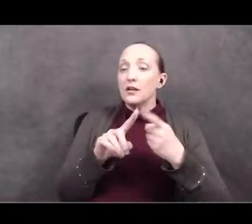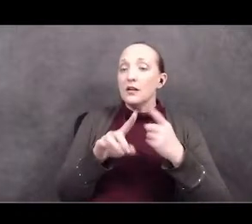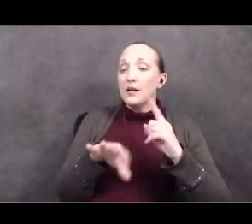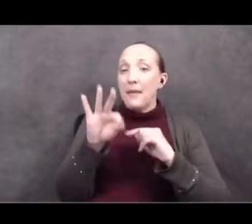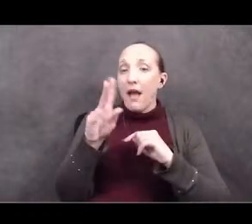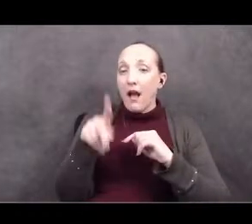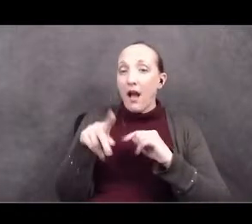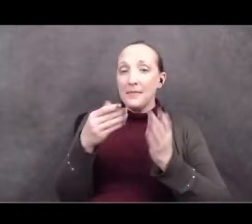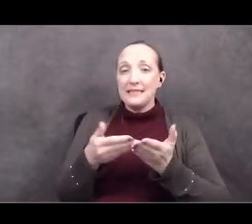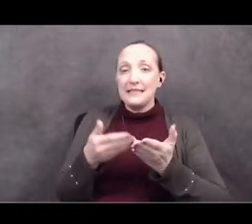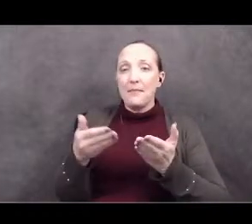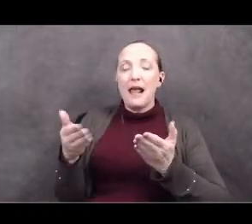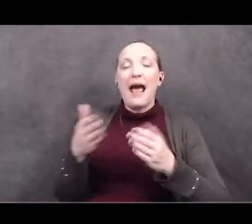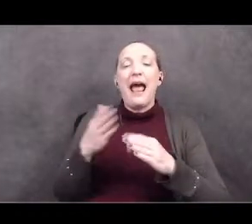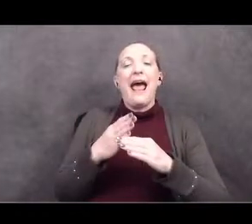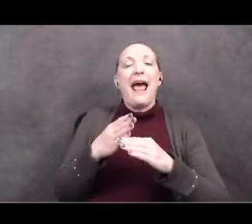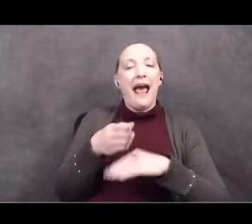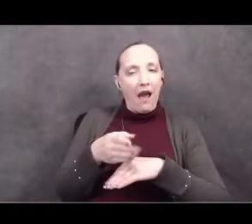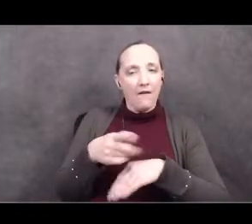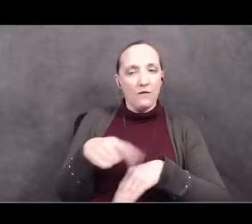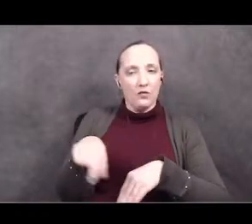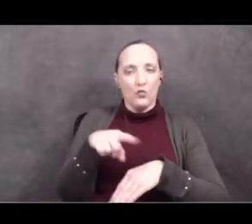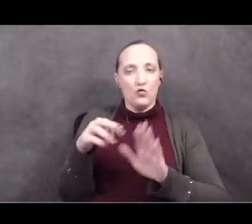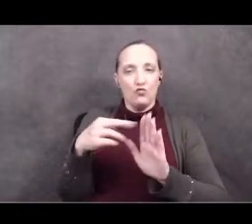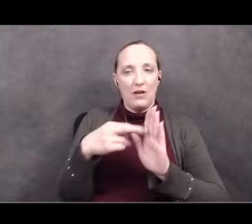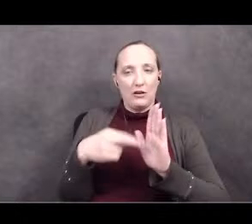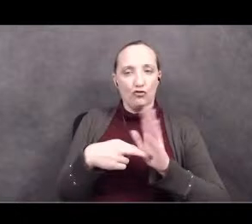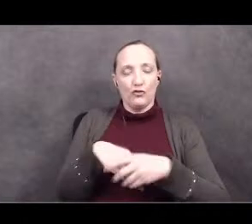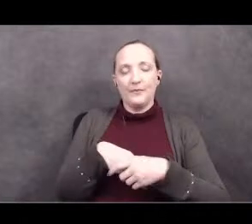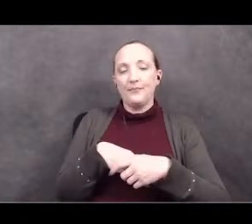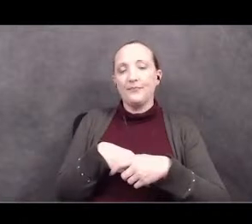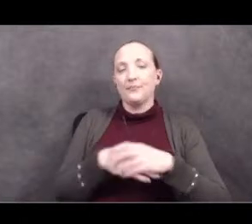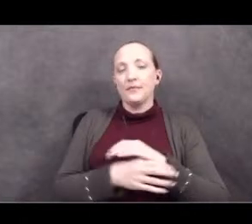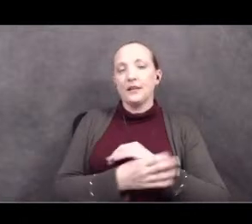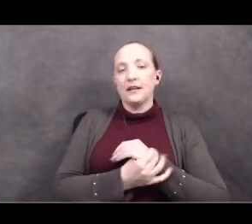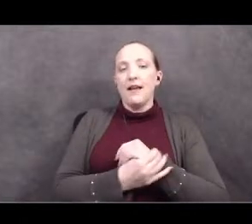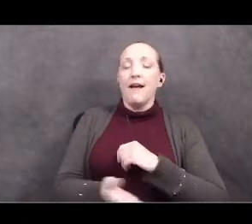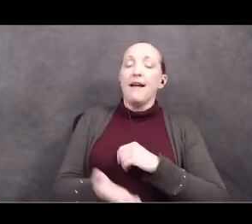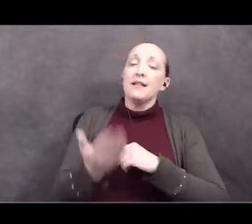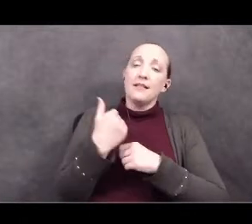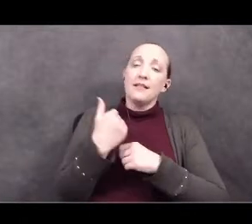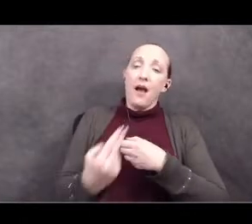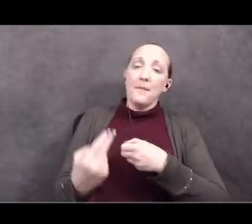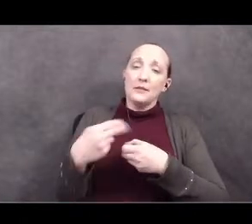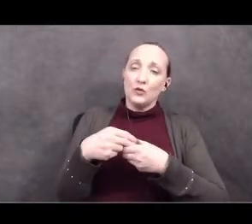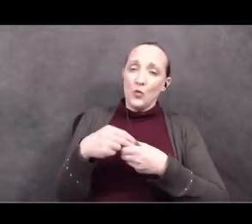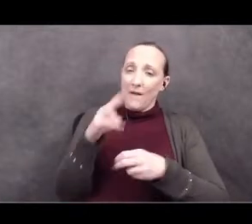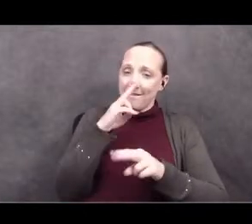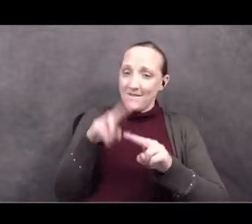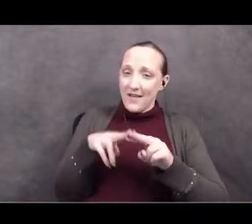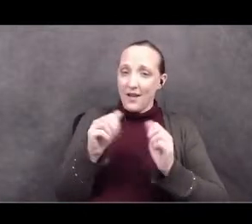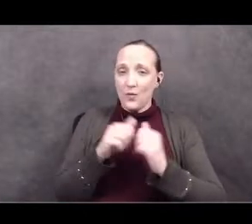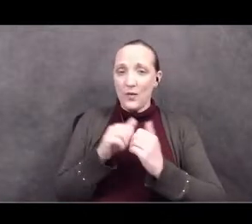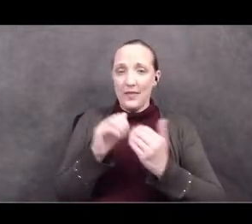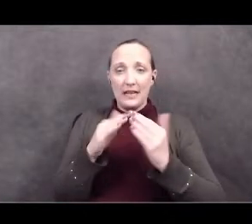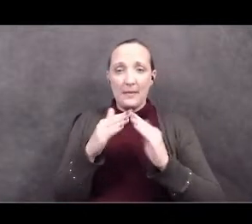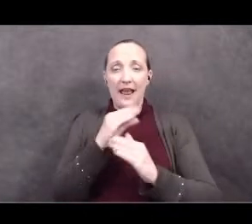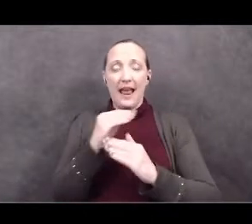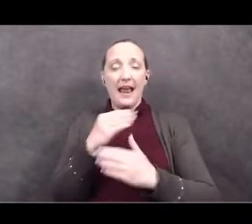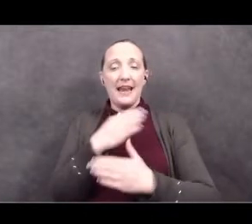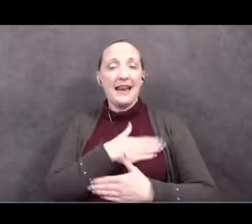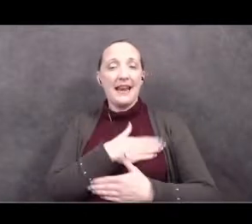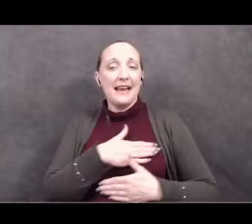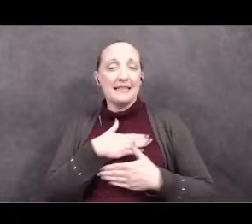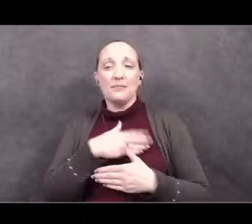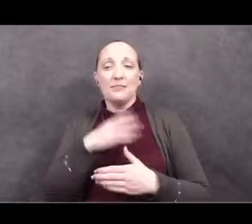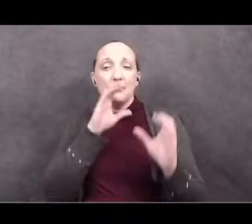students after they register uh so please come and join the fun with the community and explore the Wonder with read I have